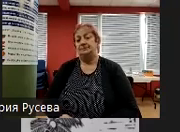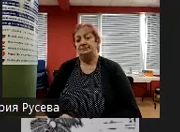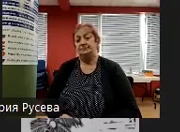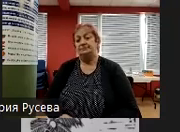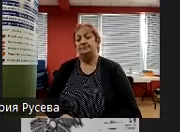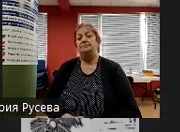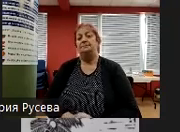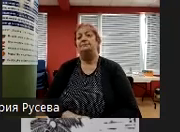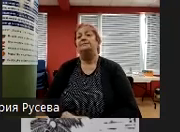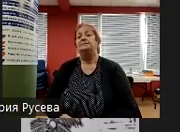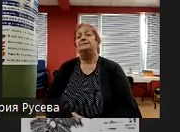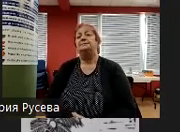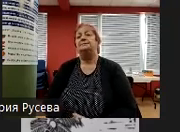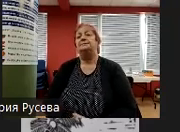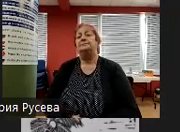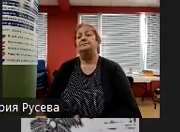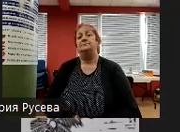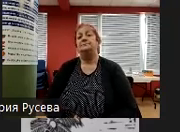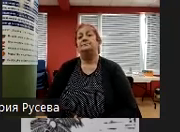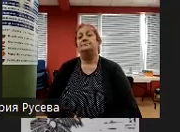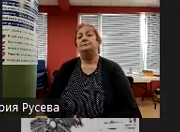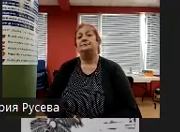I'll let you translate.